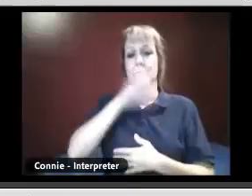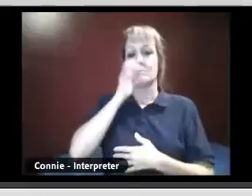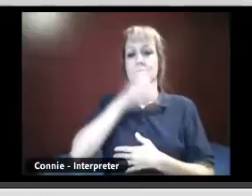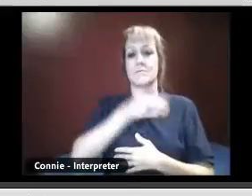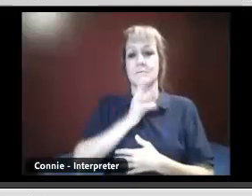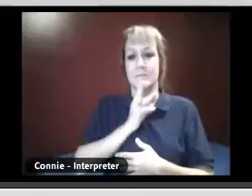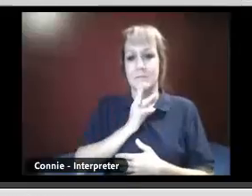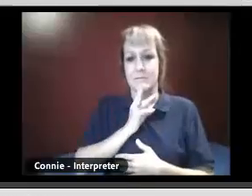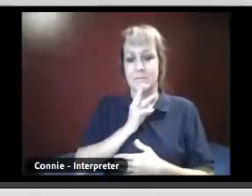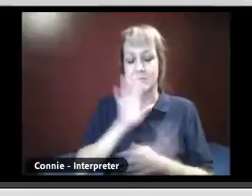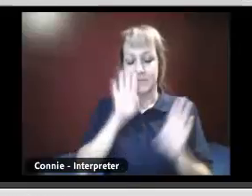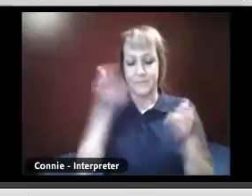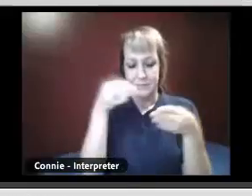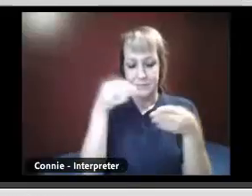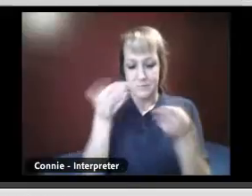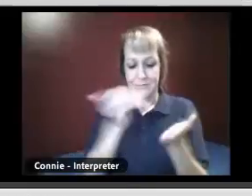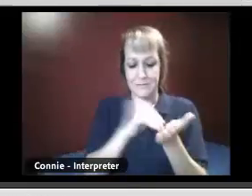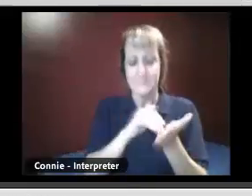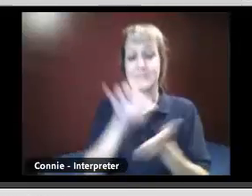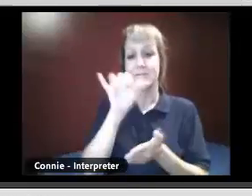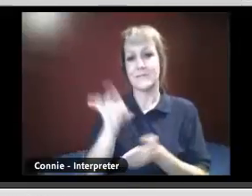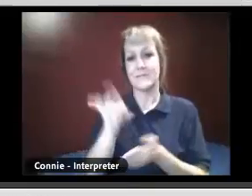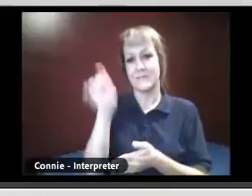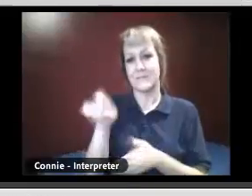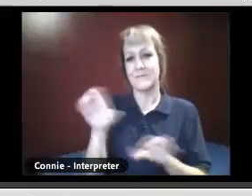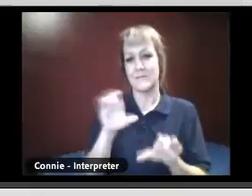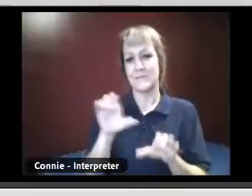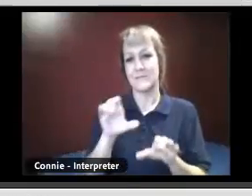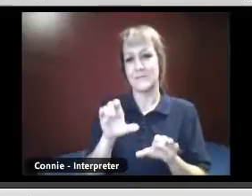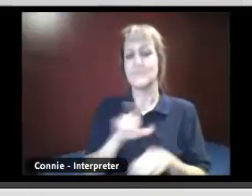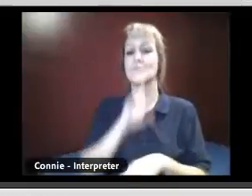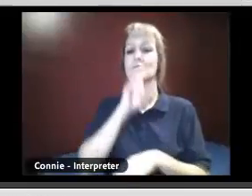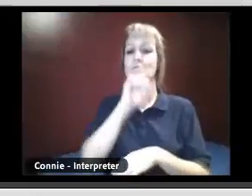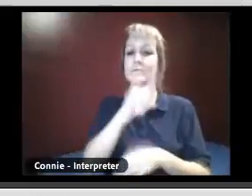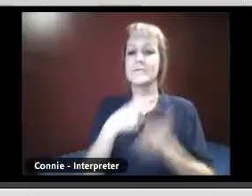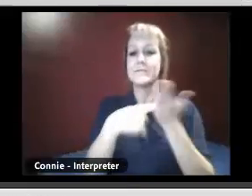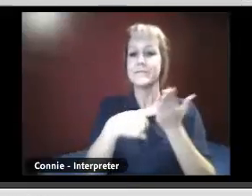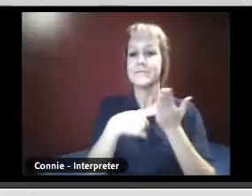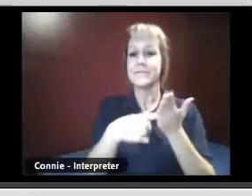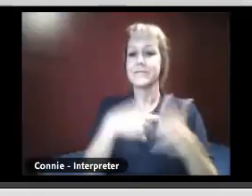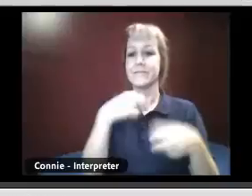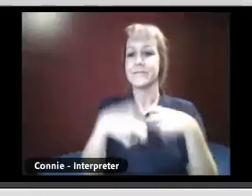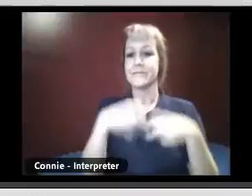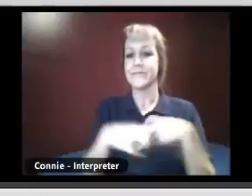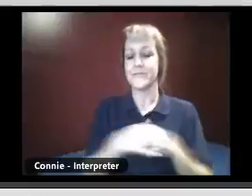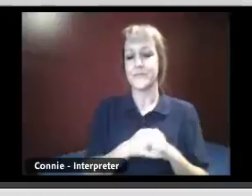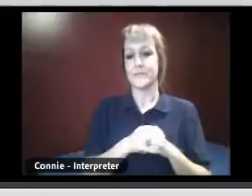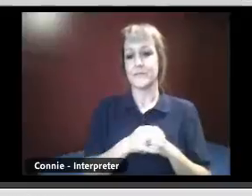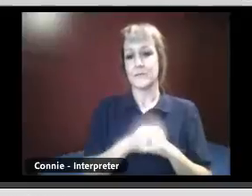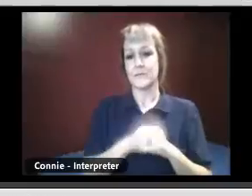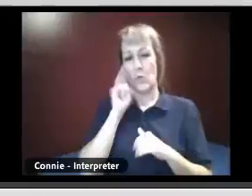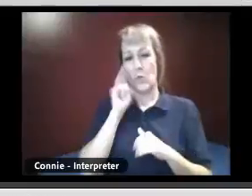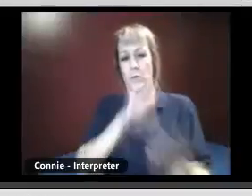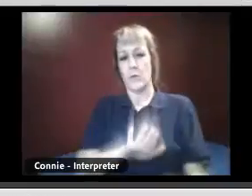allows you to refocus. And that's what you're trying to do so that you can really get to what the issue is. So let's look at our approaches